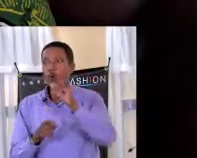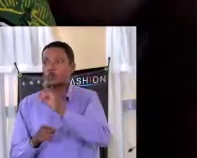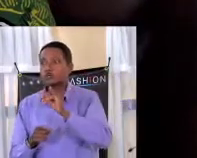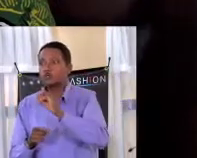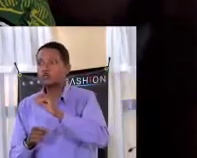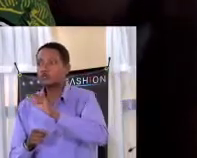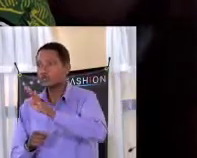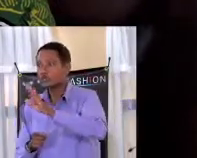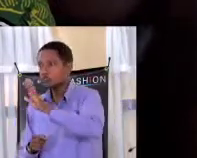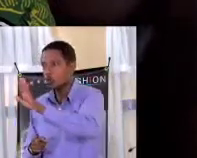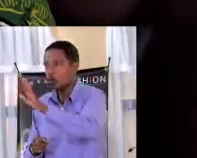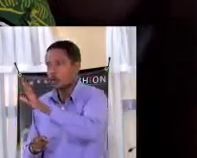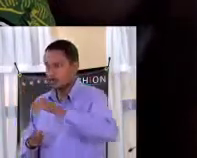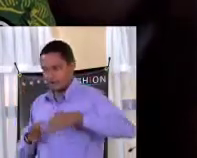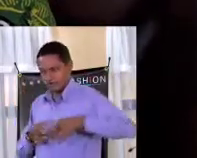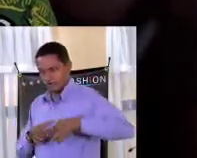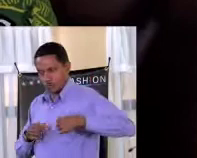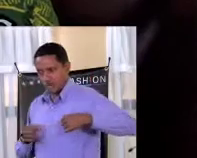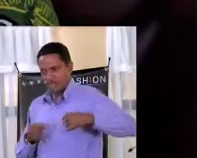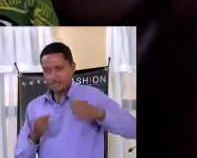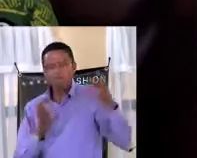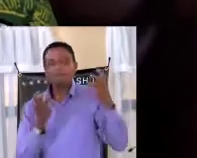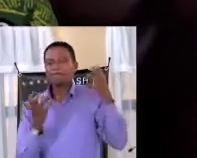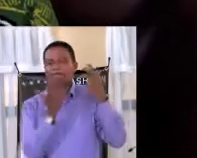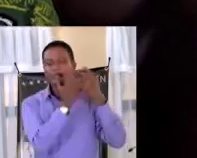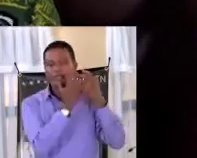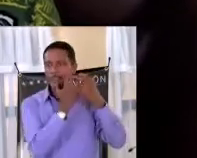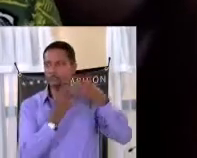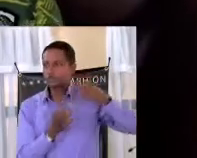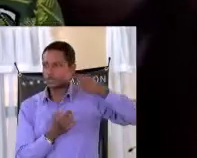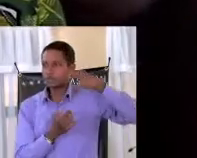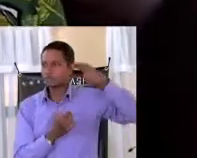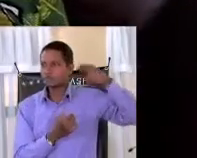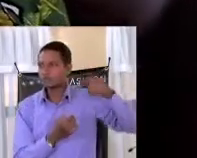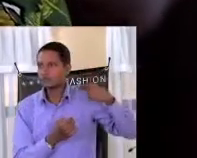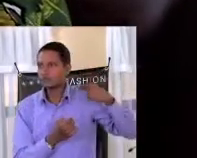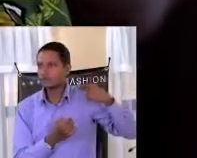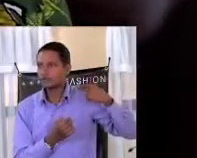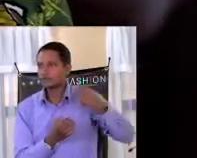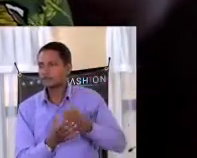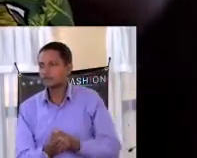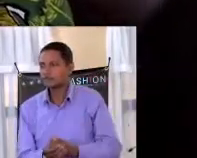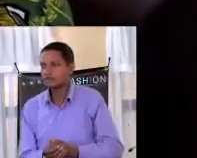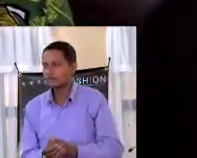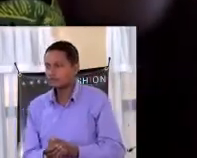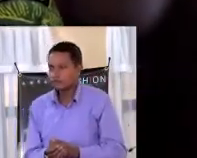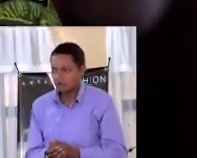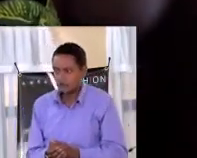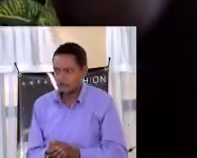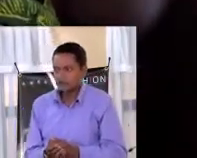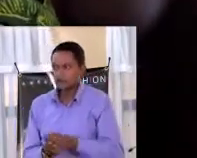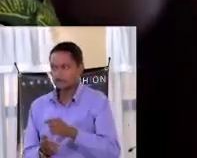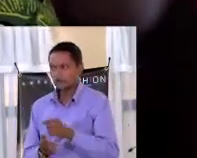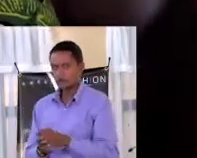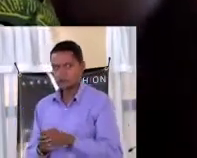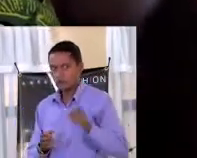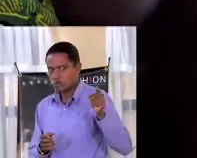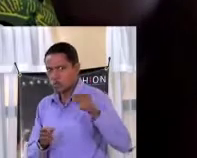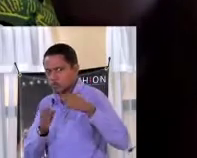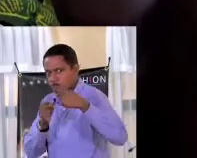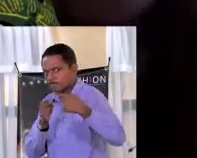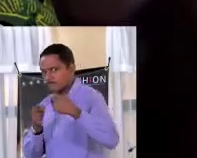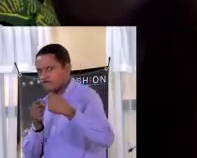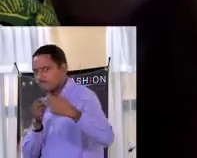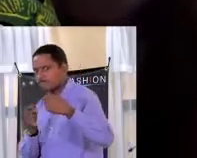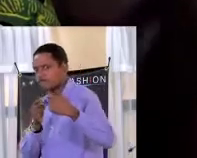that history and how you can carve your niche by probably looking at some of your potential competitors or brands that you're in synergy